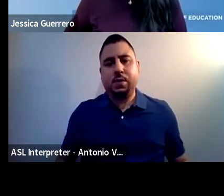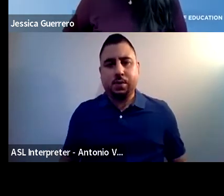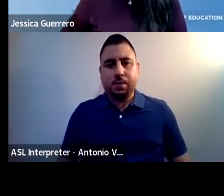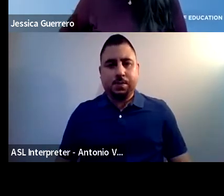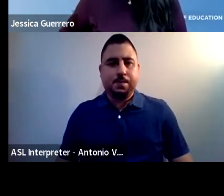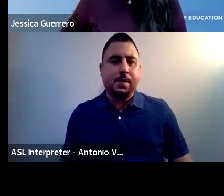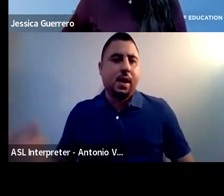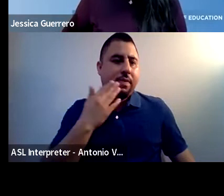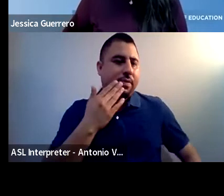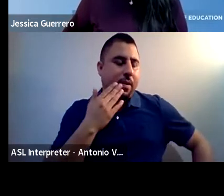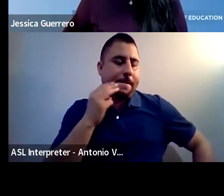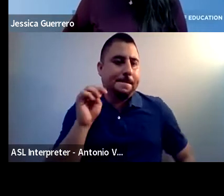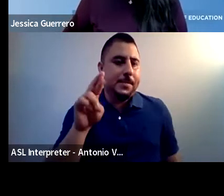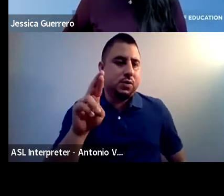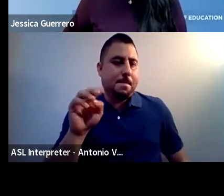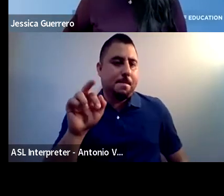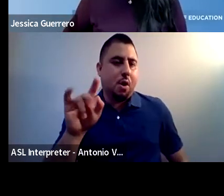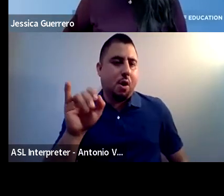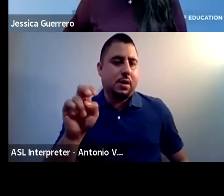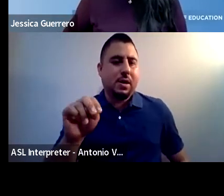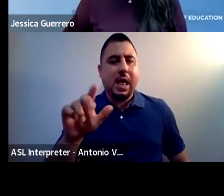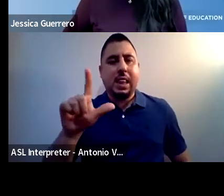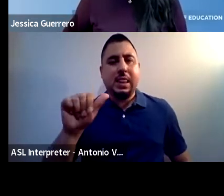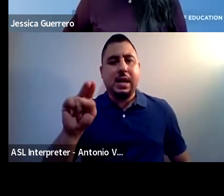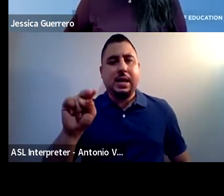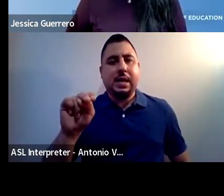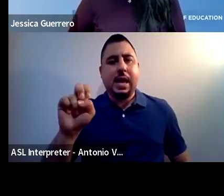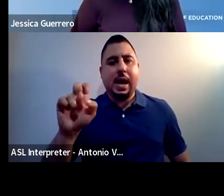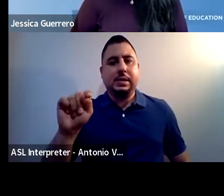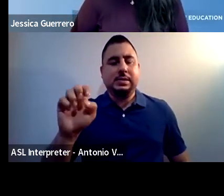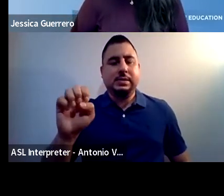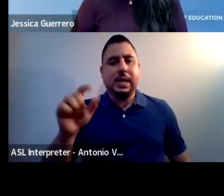Thank you, Mr. Martin. Lynette Gilliam.